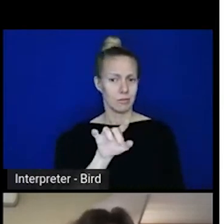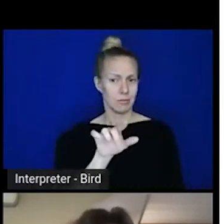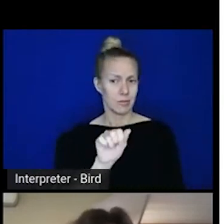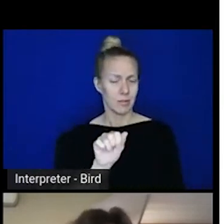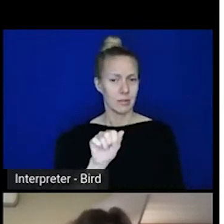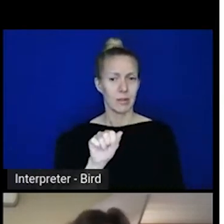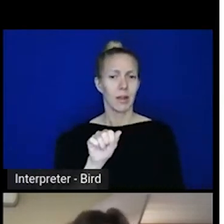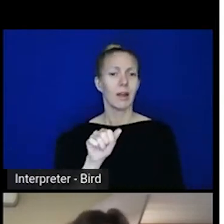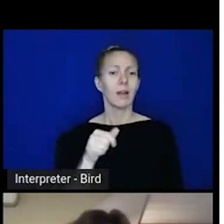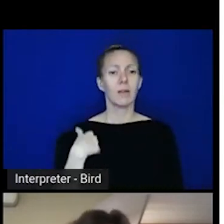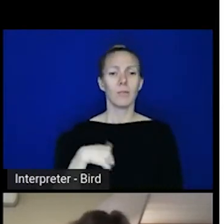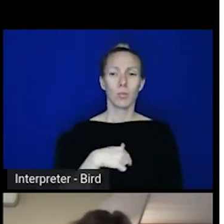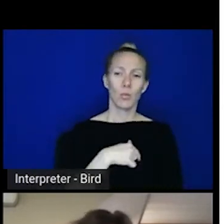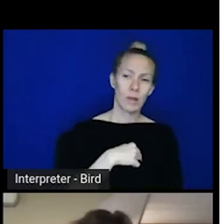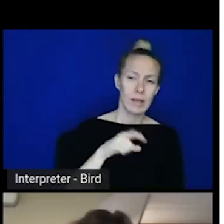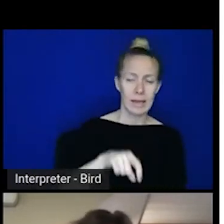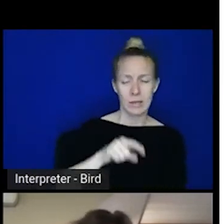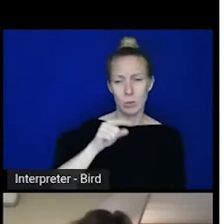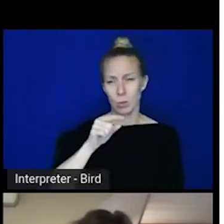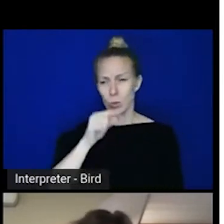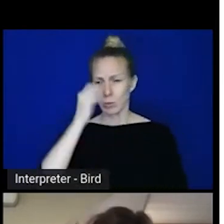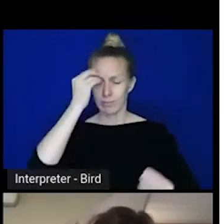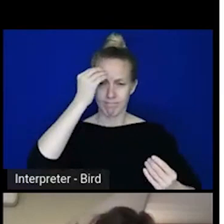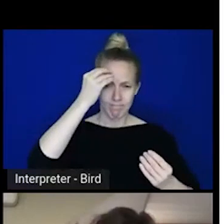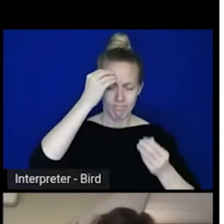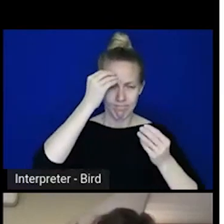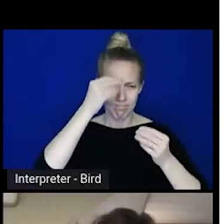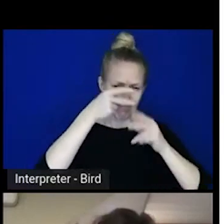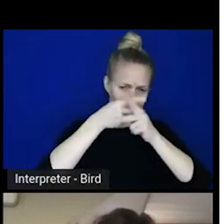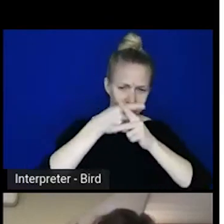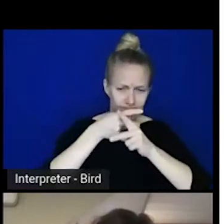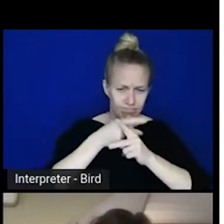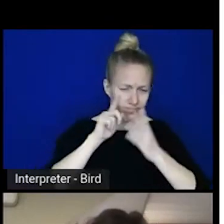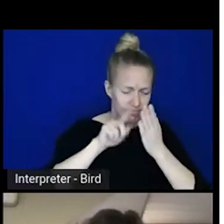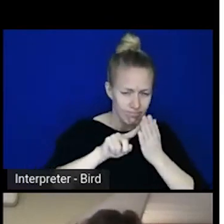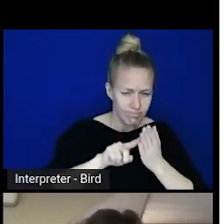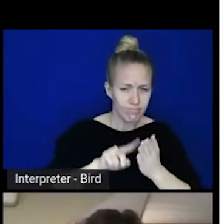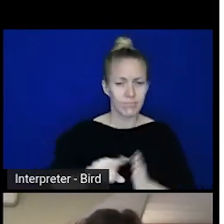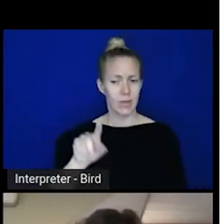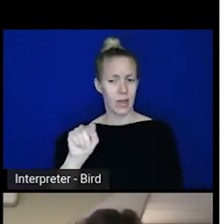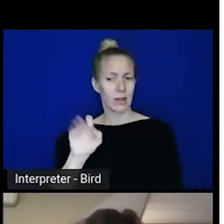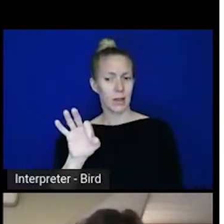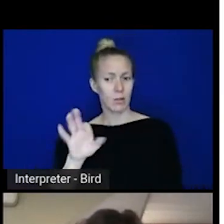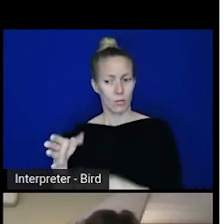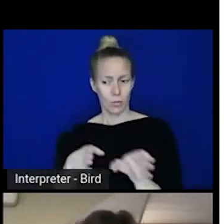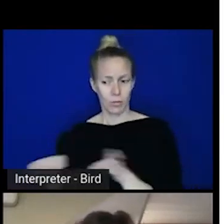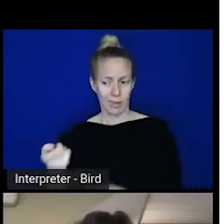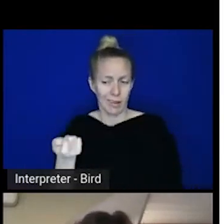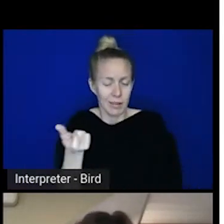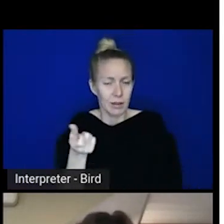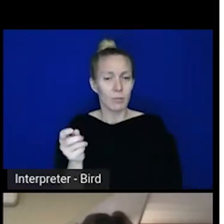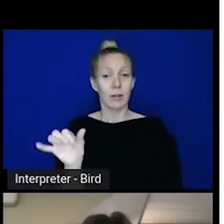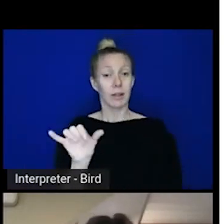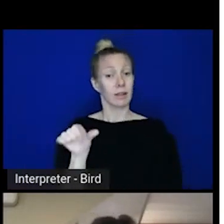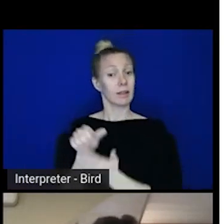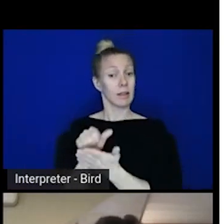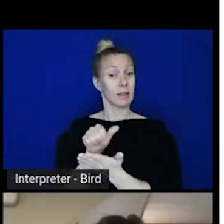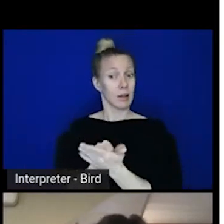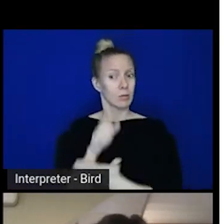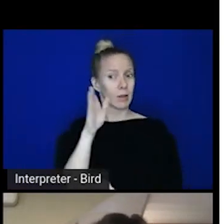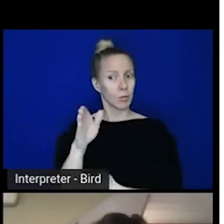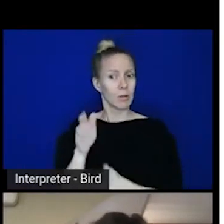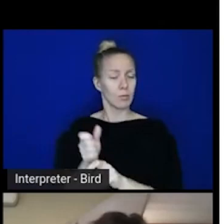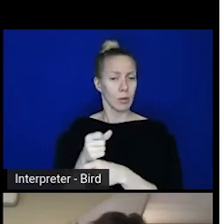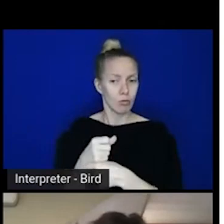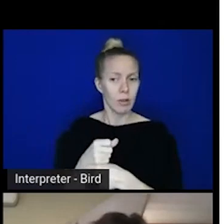that we needed to do into the Terraform plan. Things such as the accounts that were going to be created were